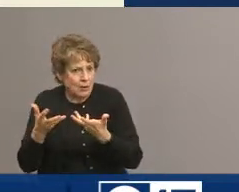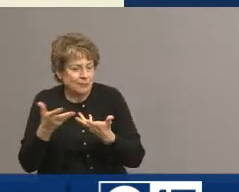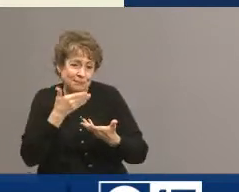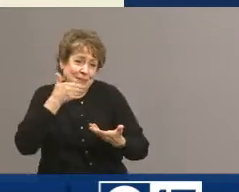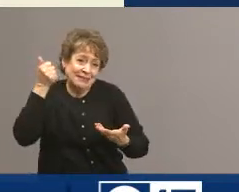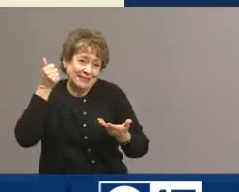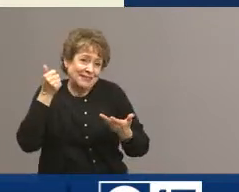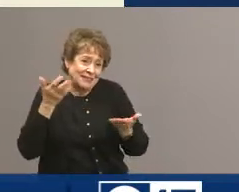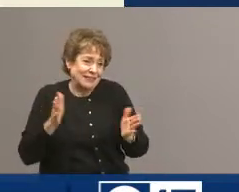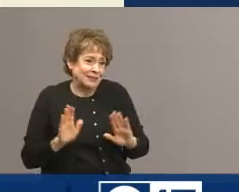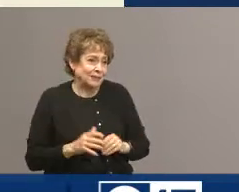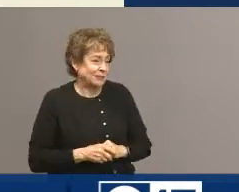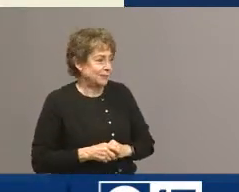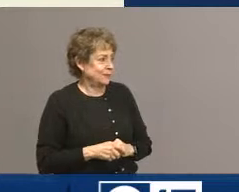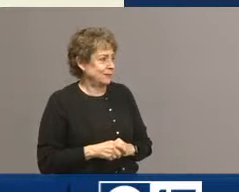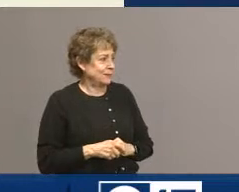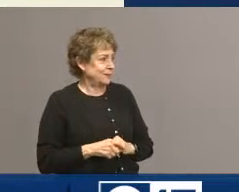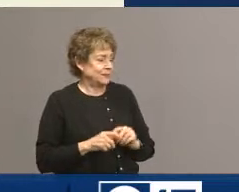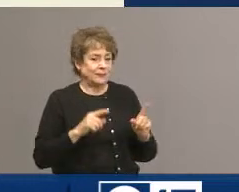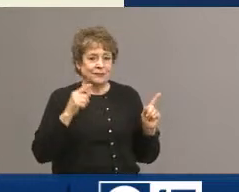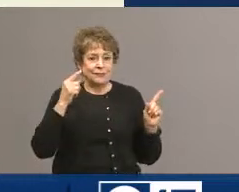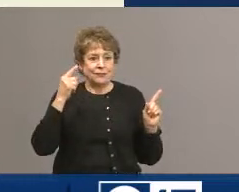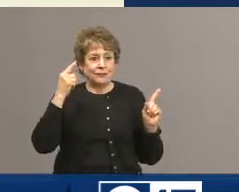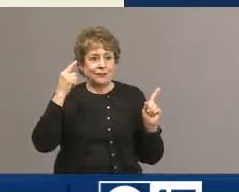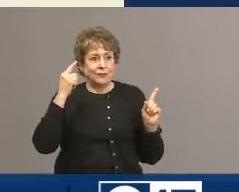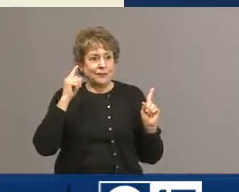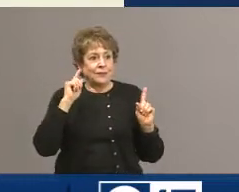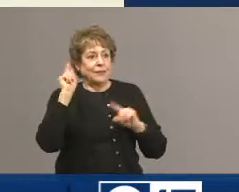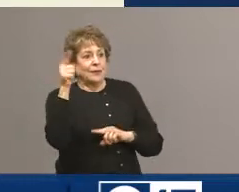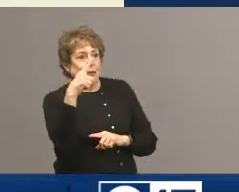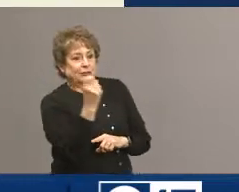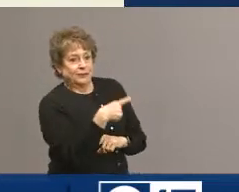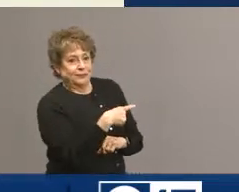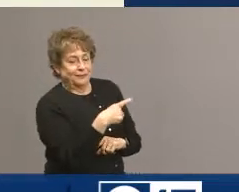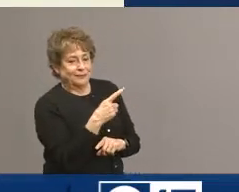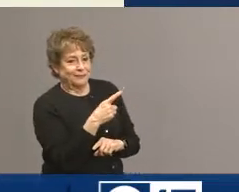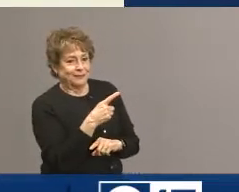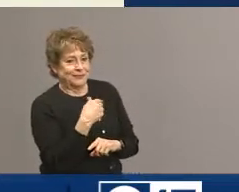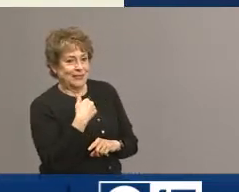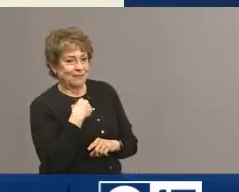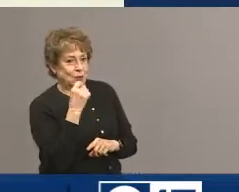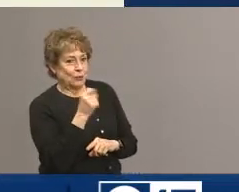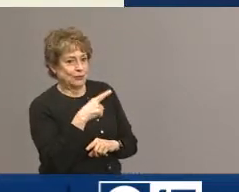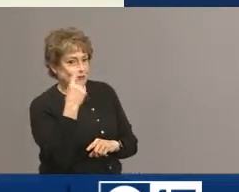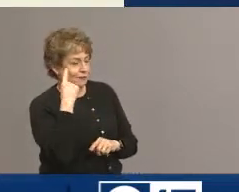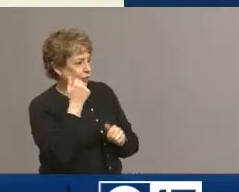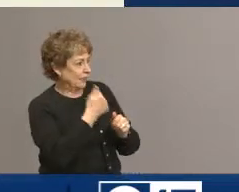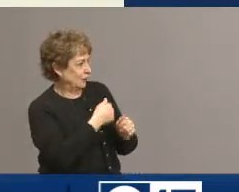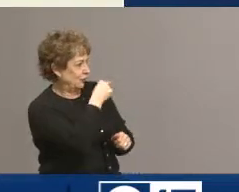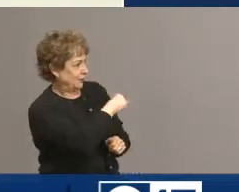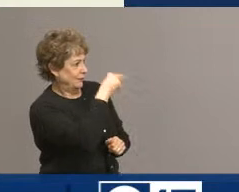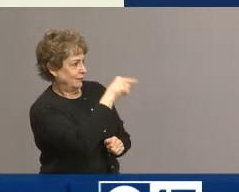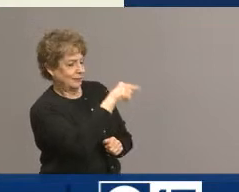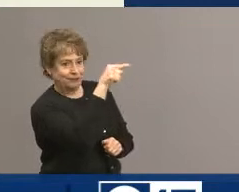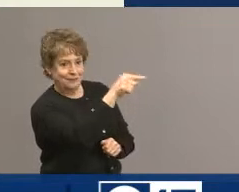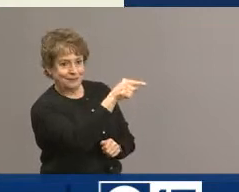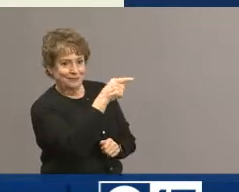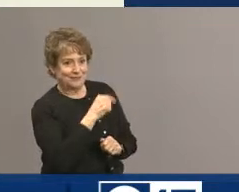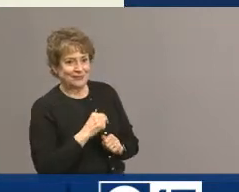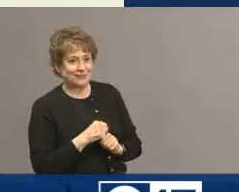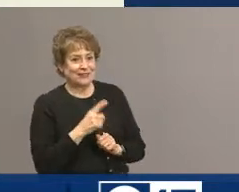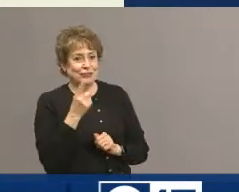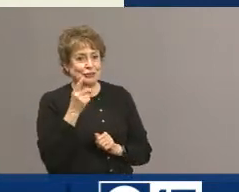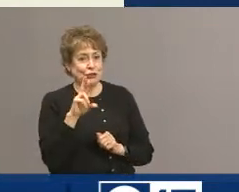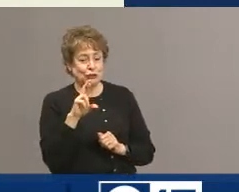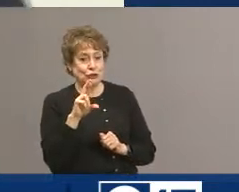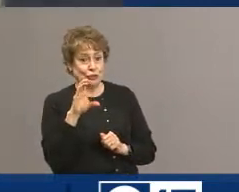I have a Hello, question Nicole. For each of you. Hi, how are you, Governor? Good. Dr. Christ, activating the crisis standards of care